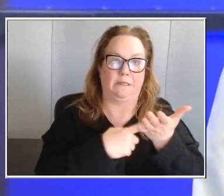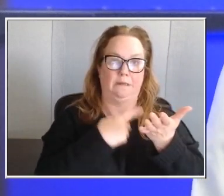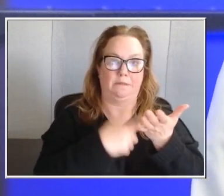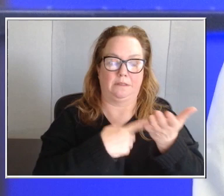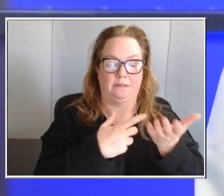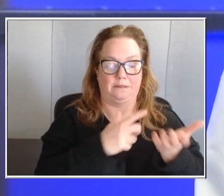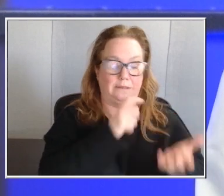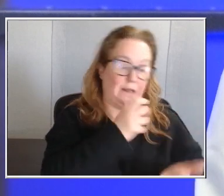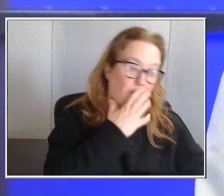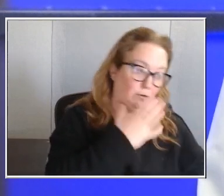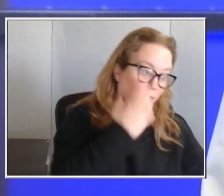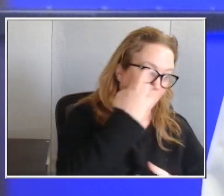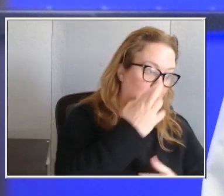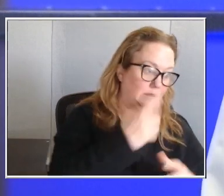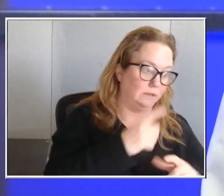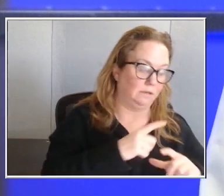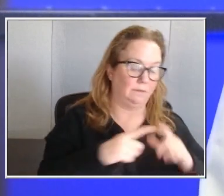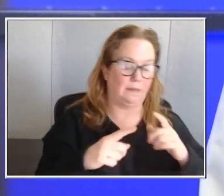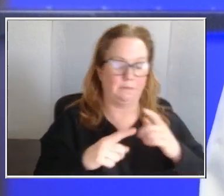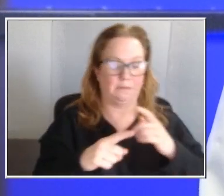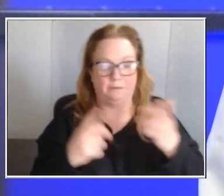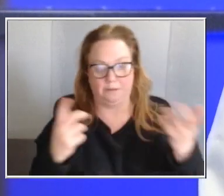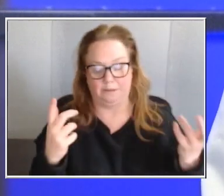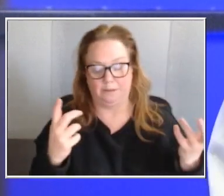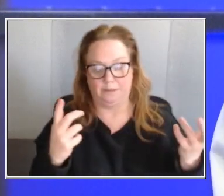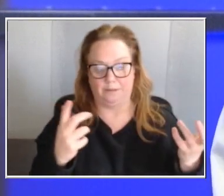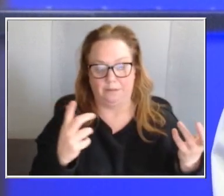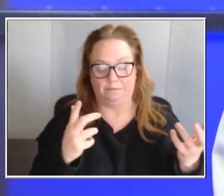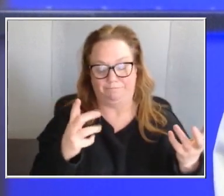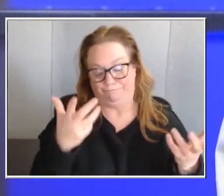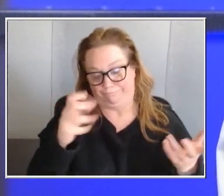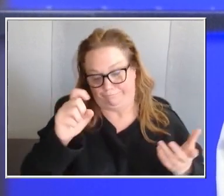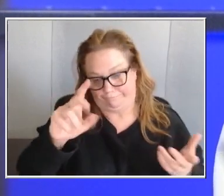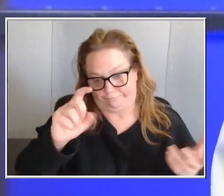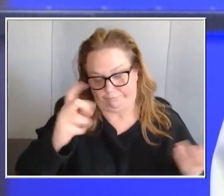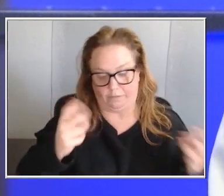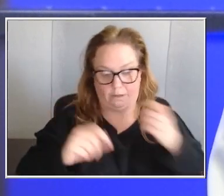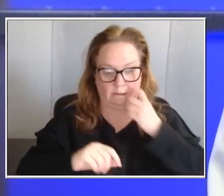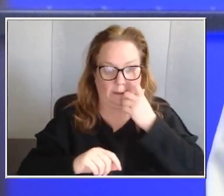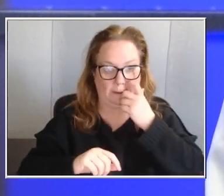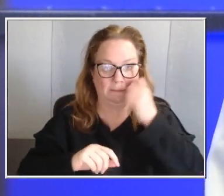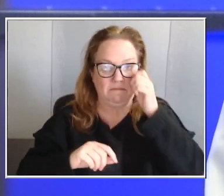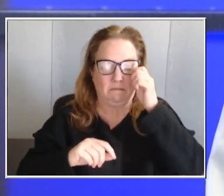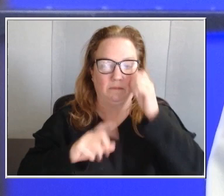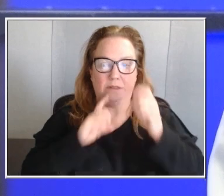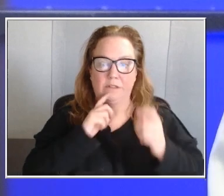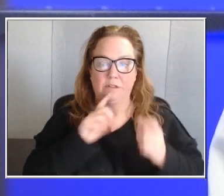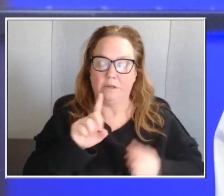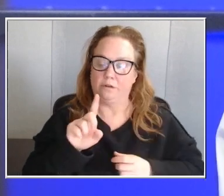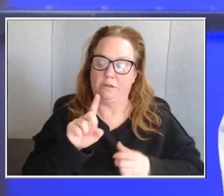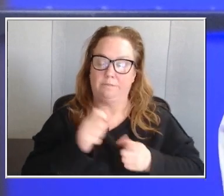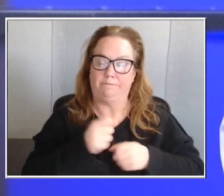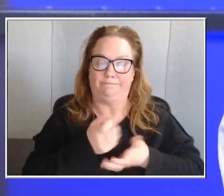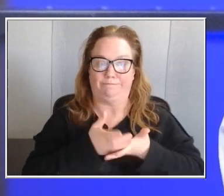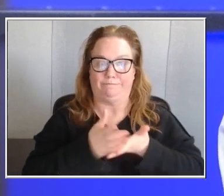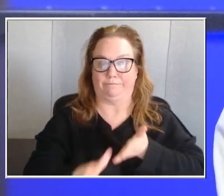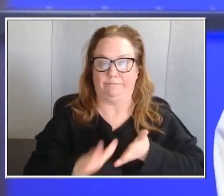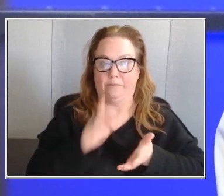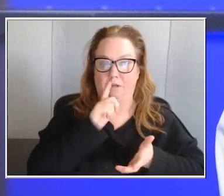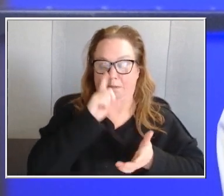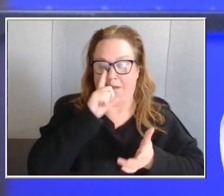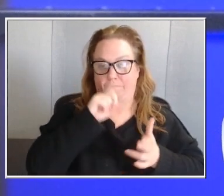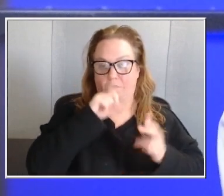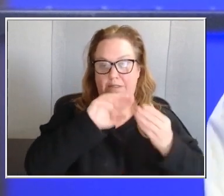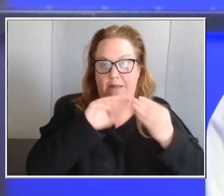sometimes it's punitive. So I think they're looking at, well, what's your discard rate, and that can be falsely inflated